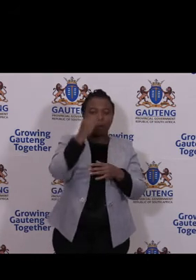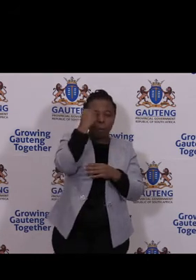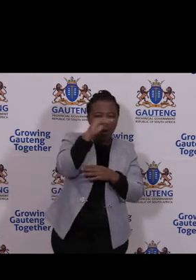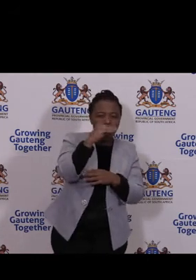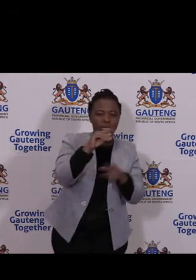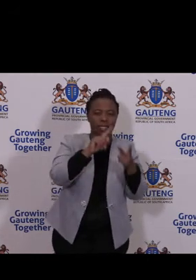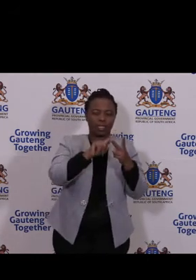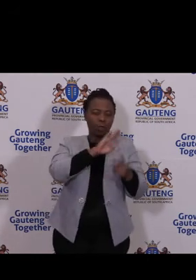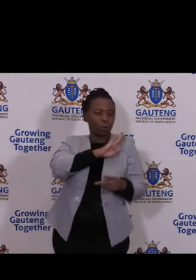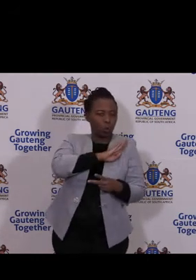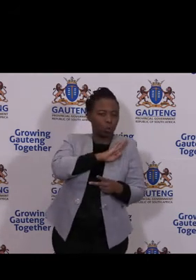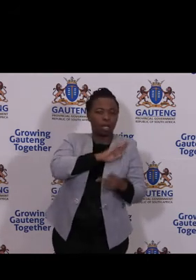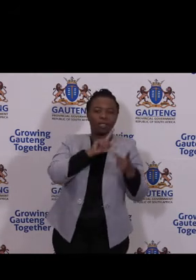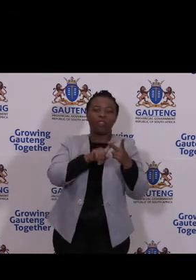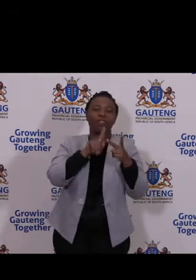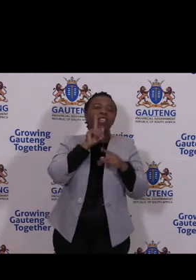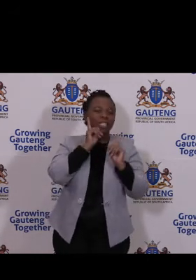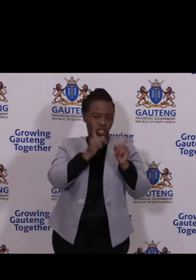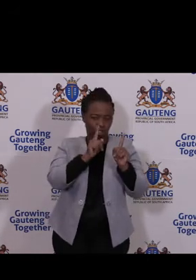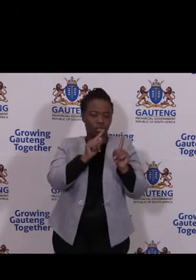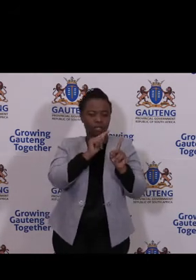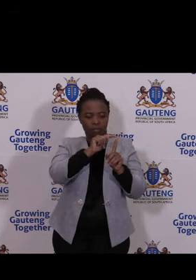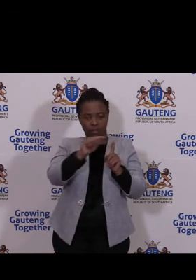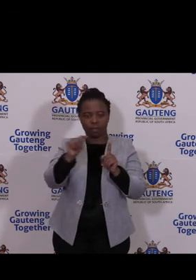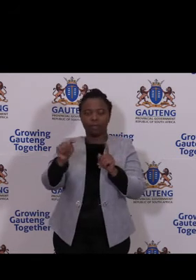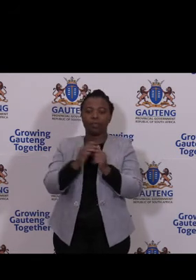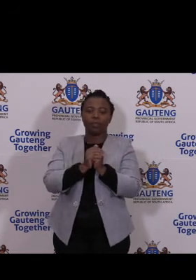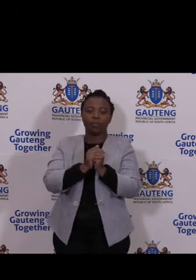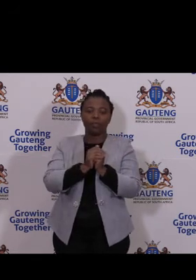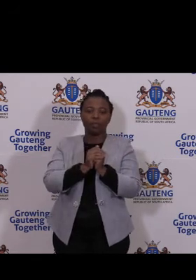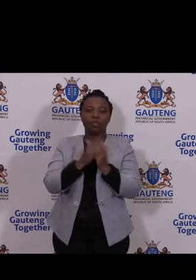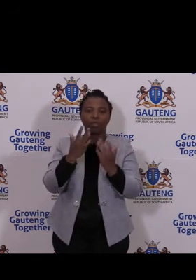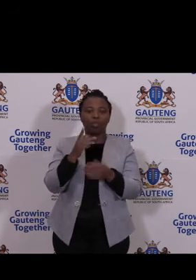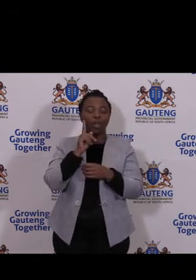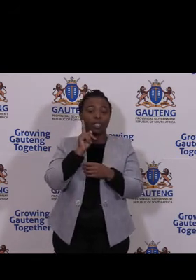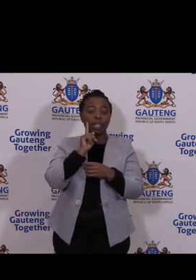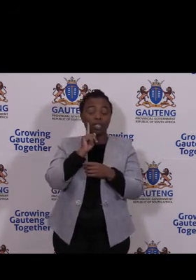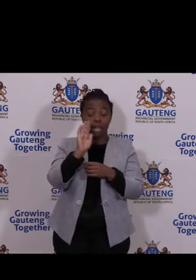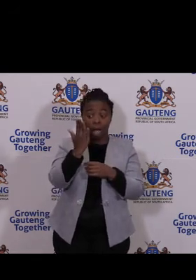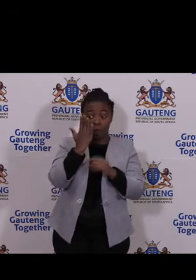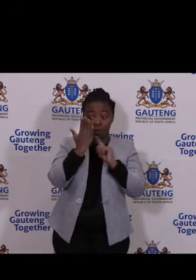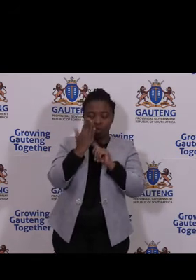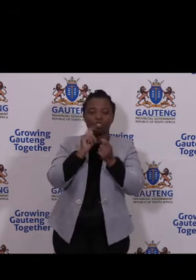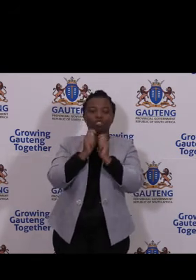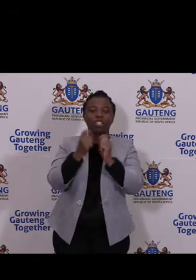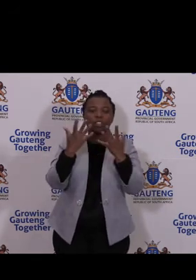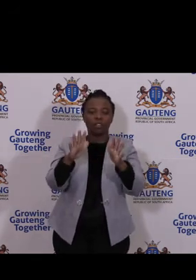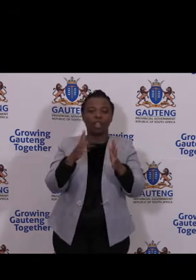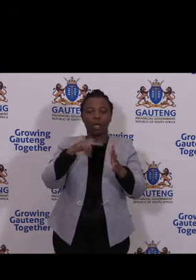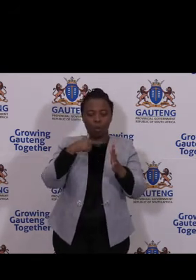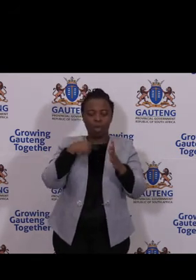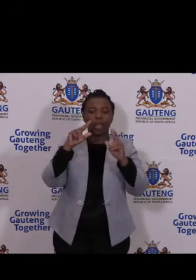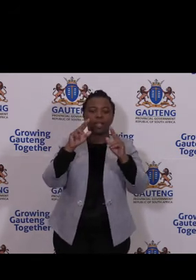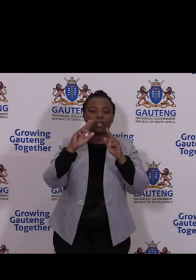the soldiers and the educators in that space. So test approach has been changed, and we will have a national